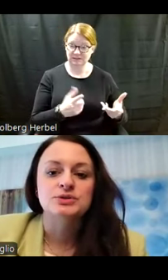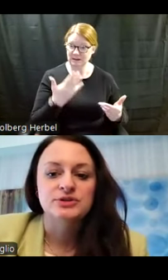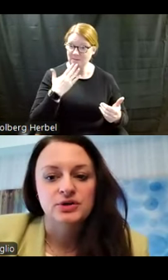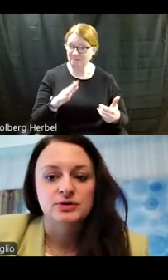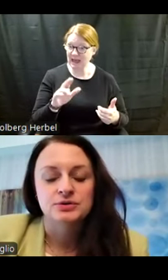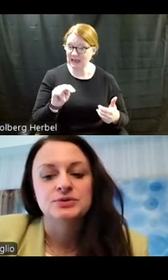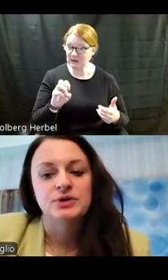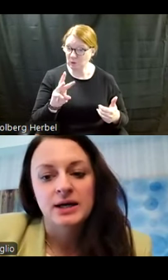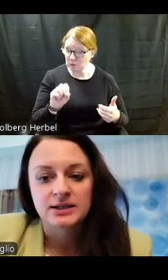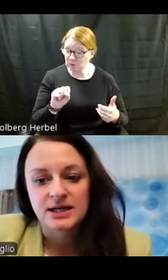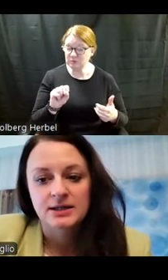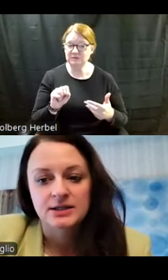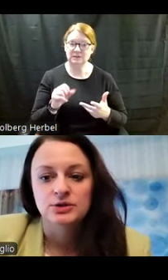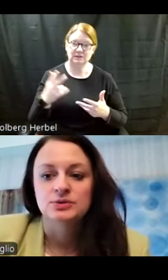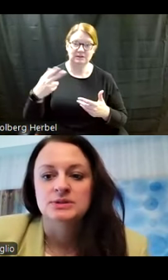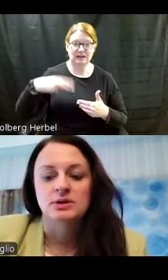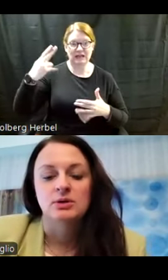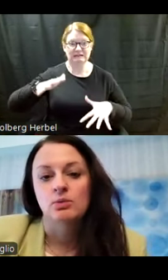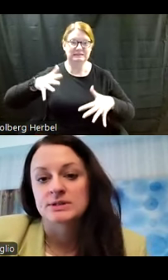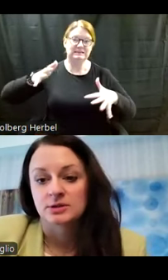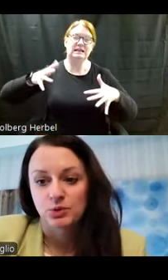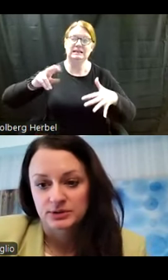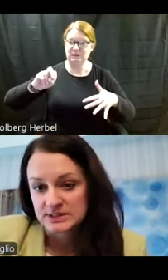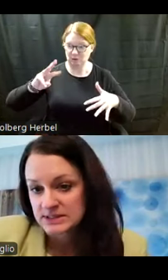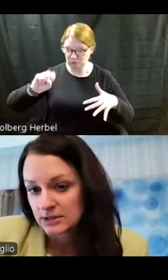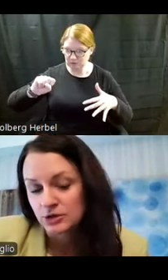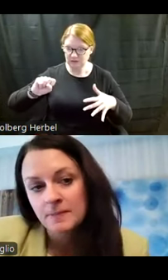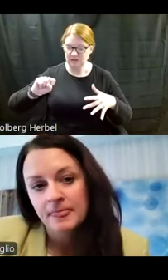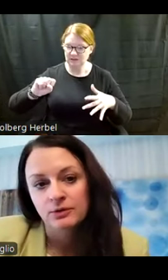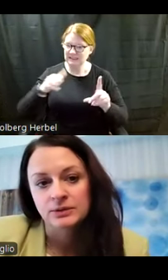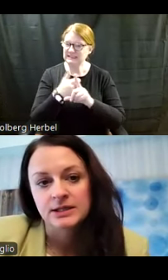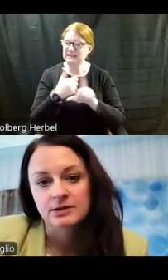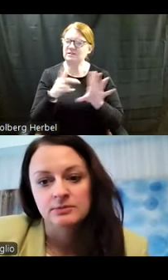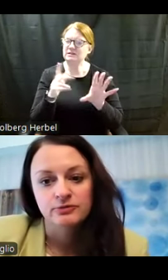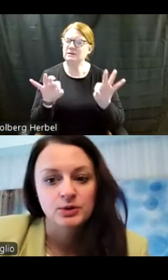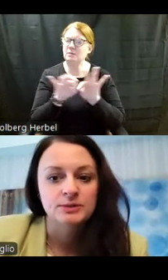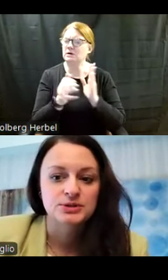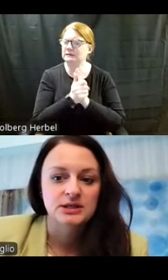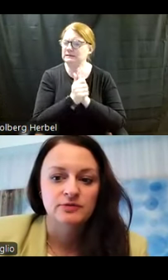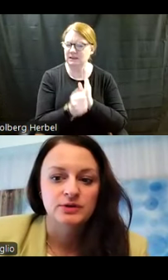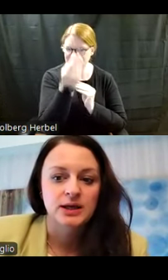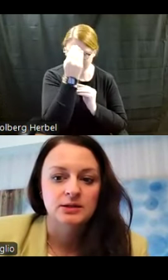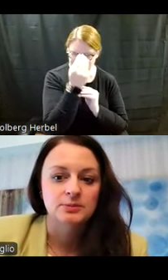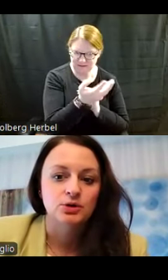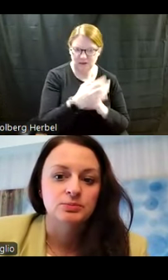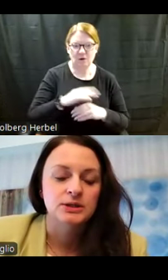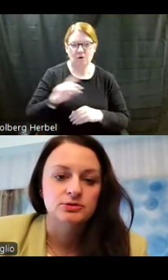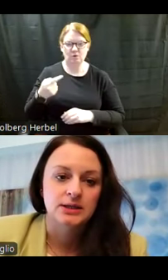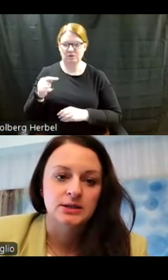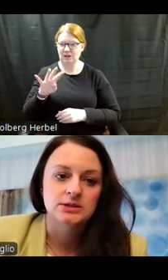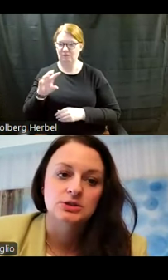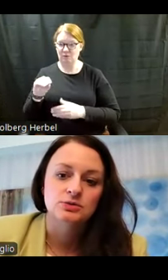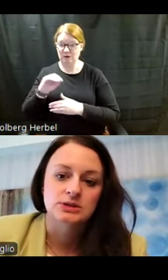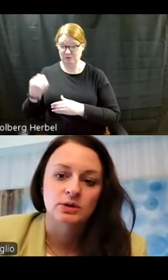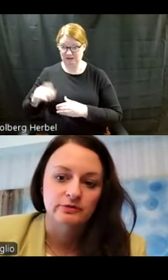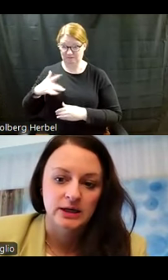news or difficult news or high anxiety news was an important skill, only 40% felt they had the appropriate training